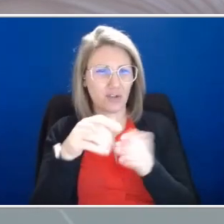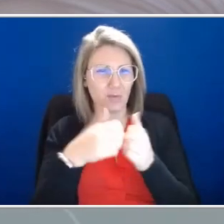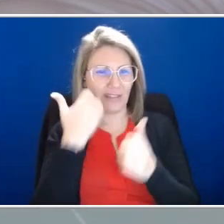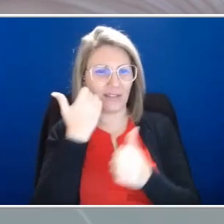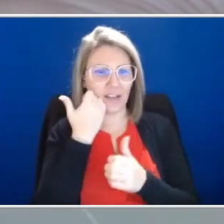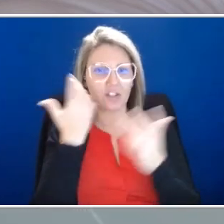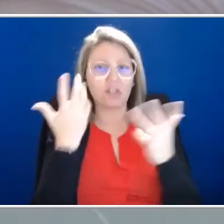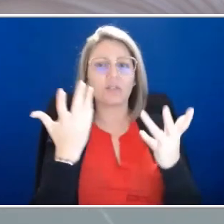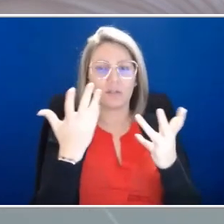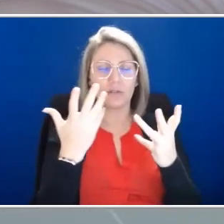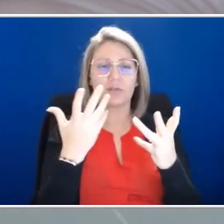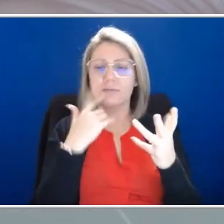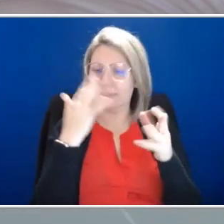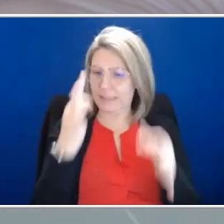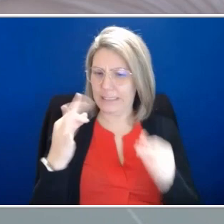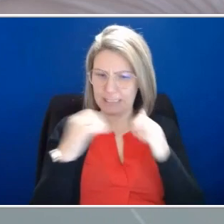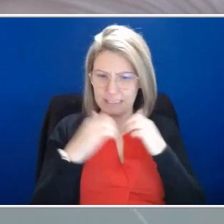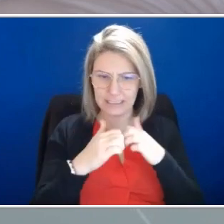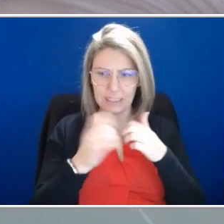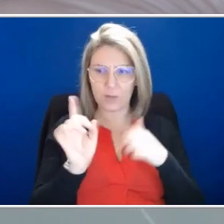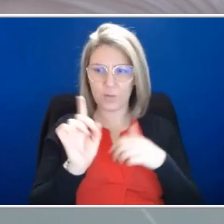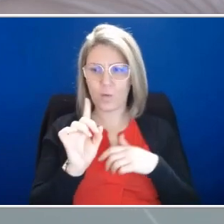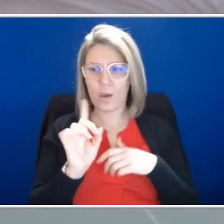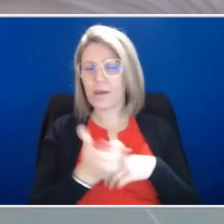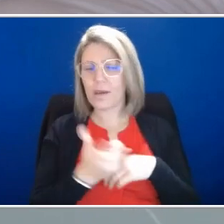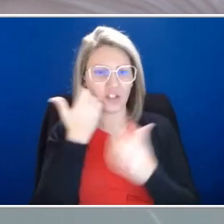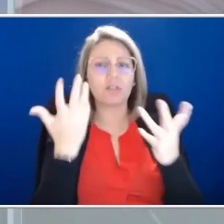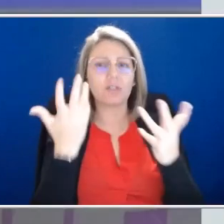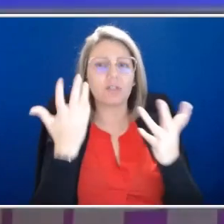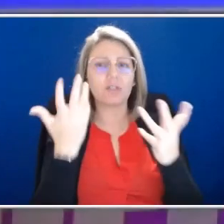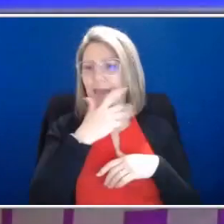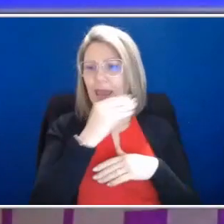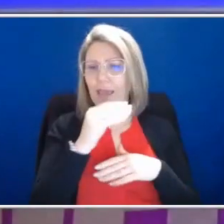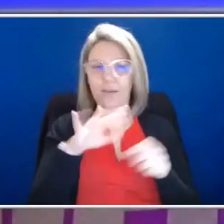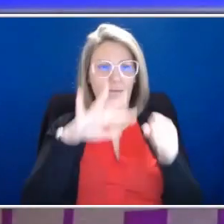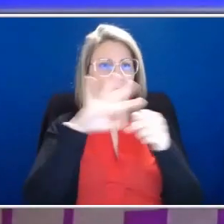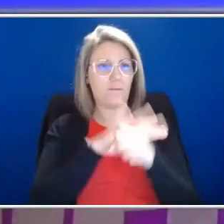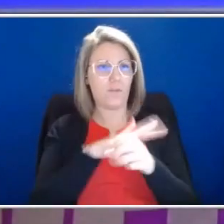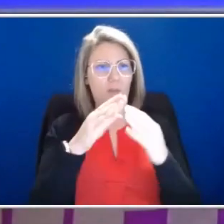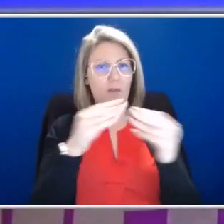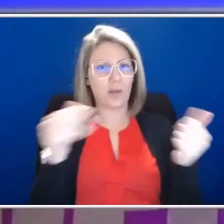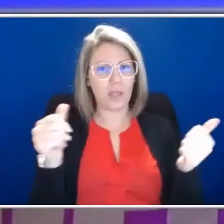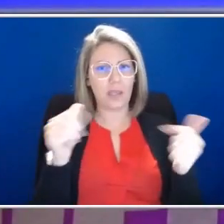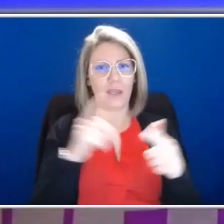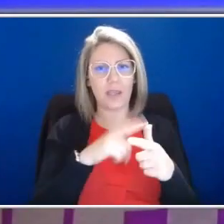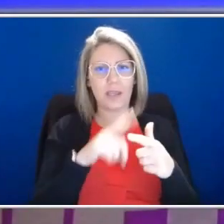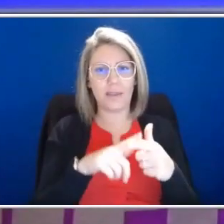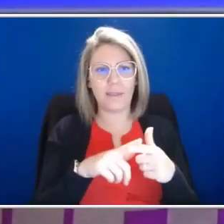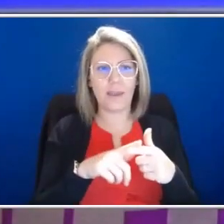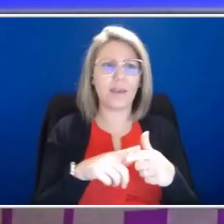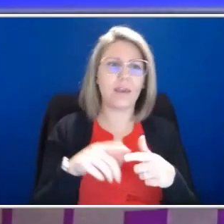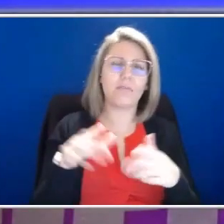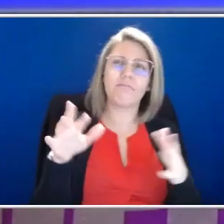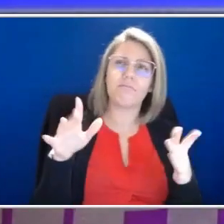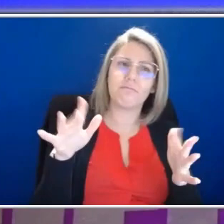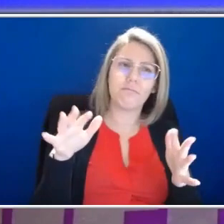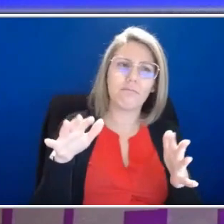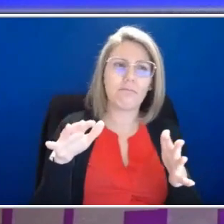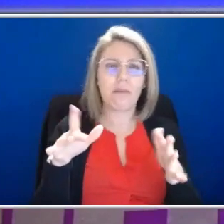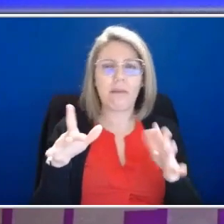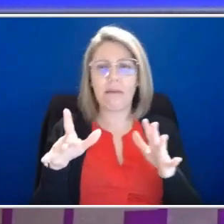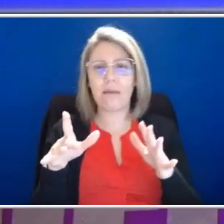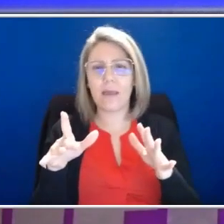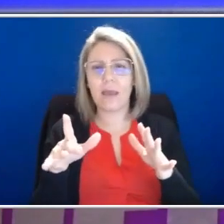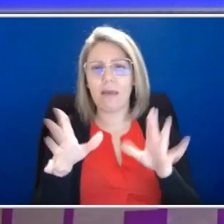decide together where to place the implant so that once he had fully healed, the prosthodontist could then attach these